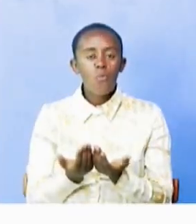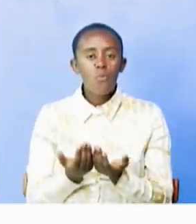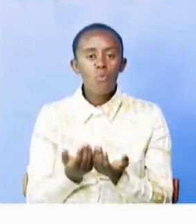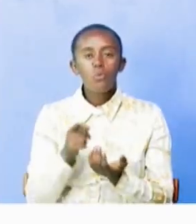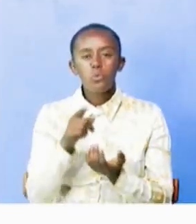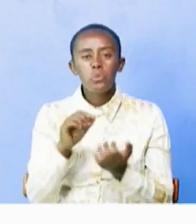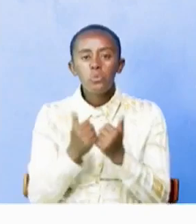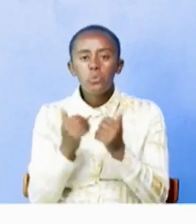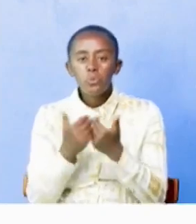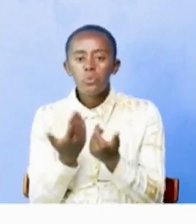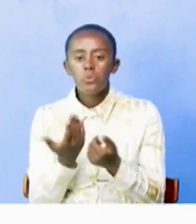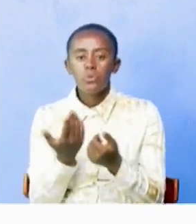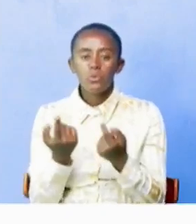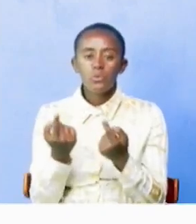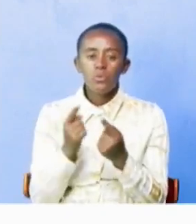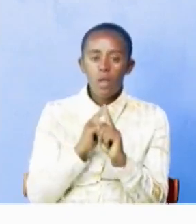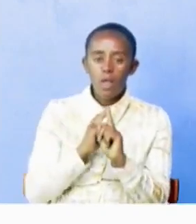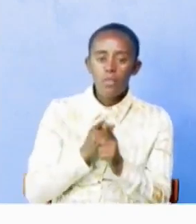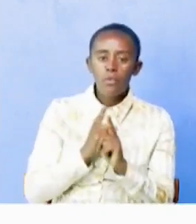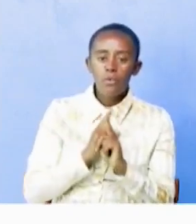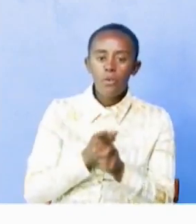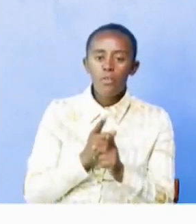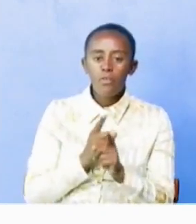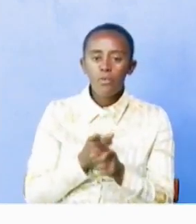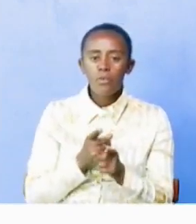To answer